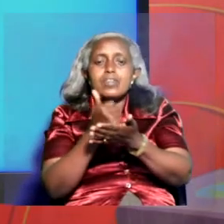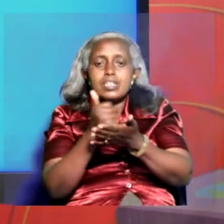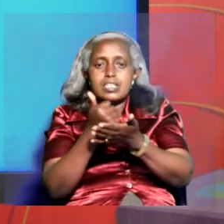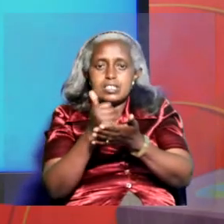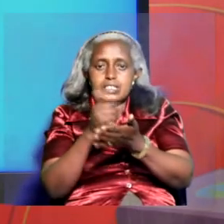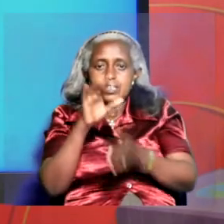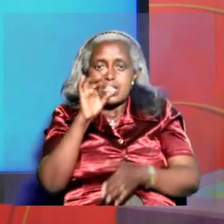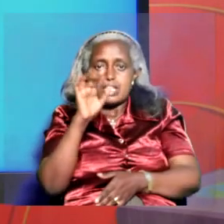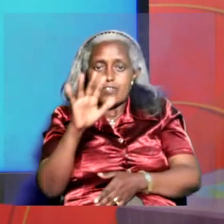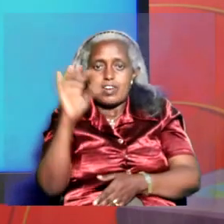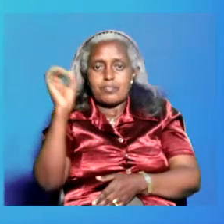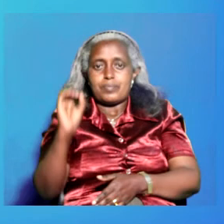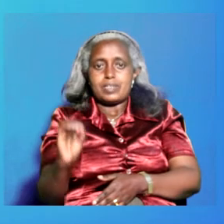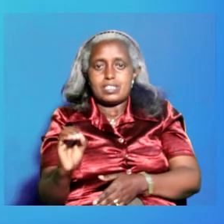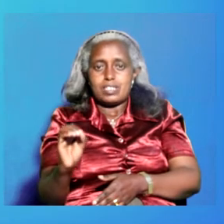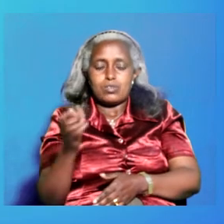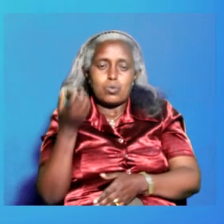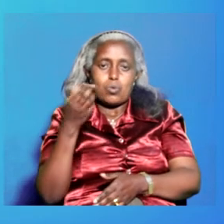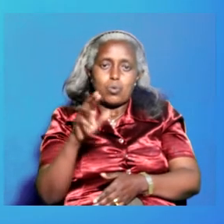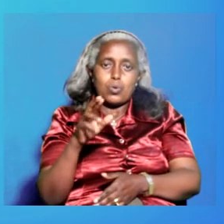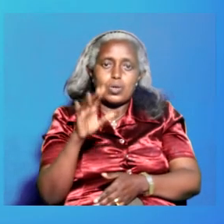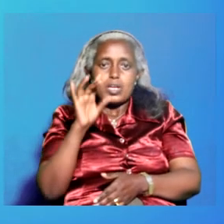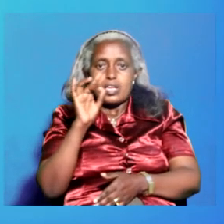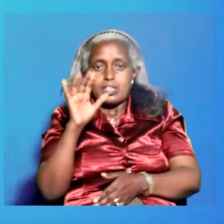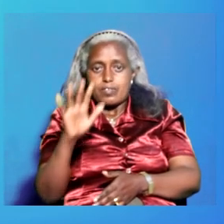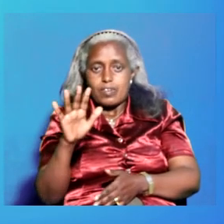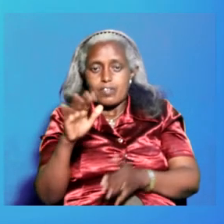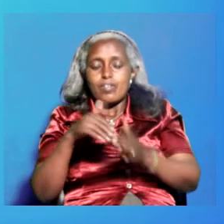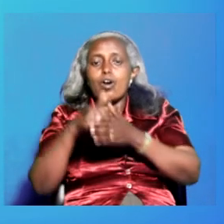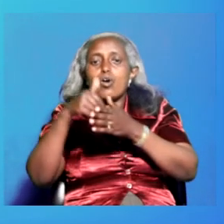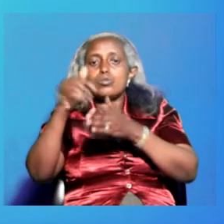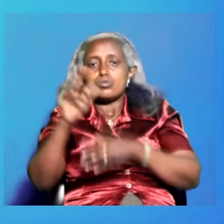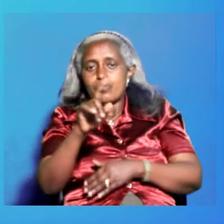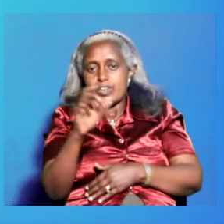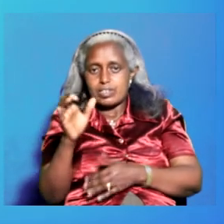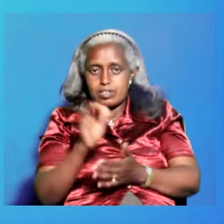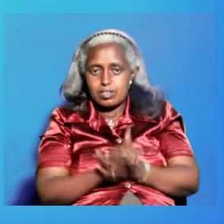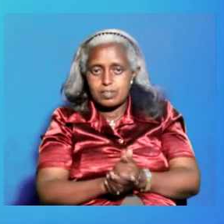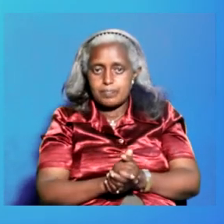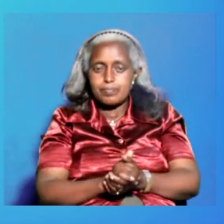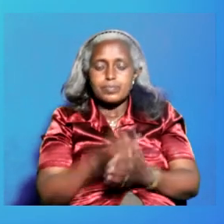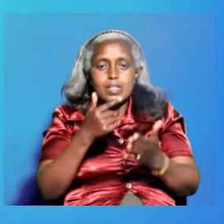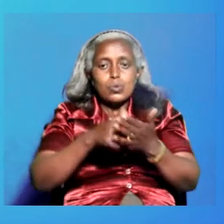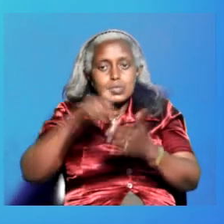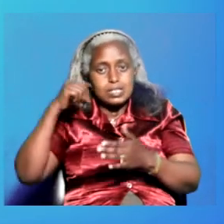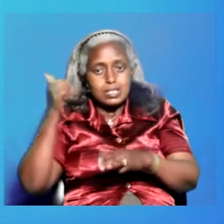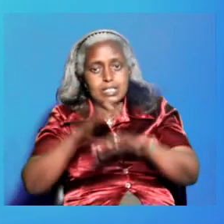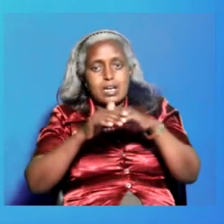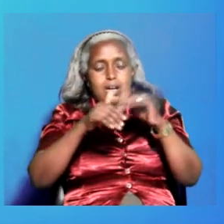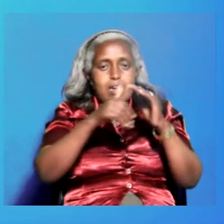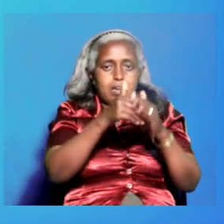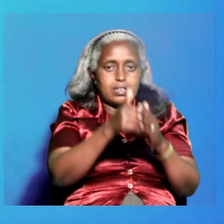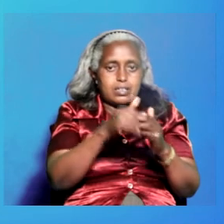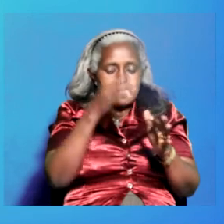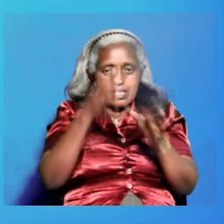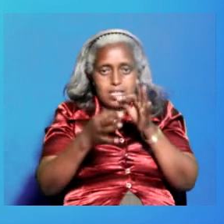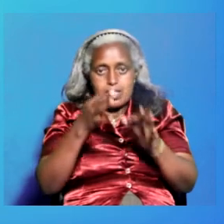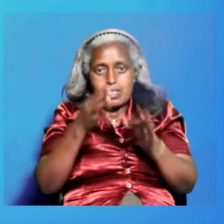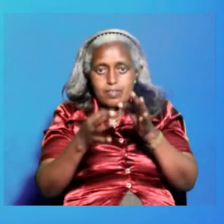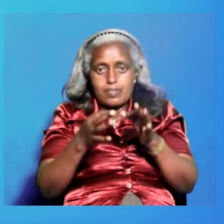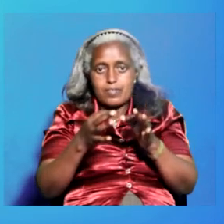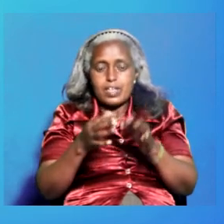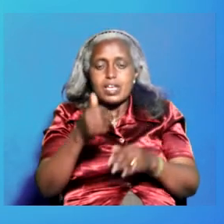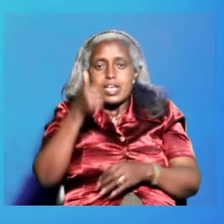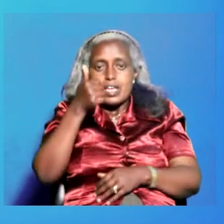it's 85% or 85 out of 100. On the other hand, if